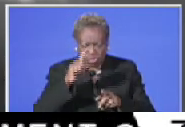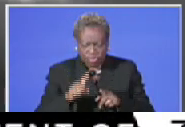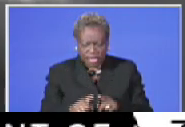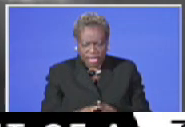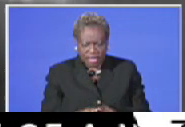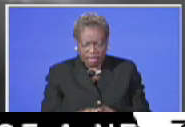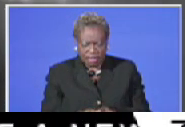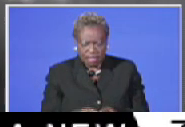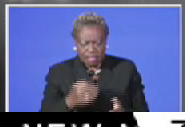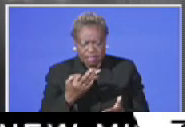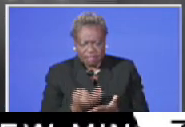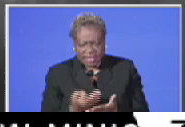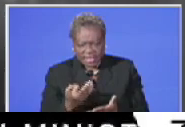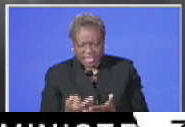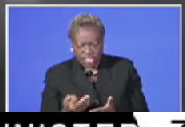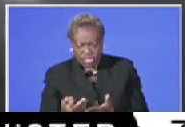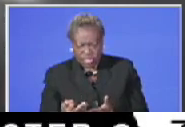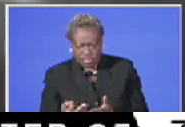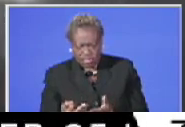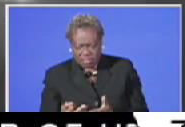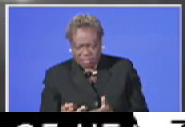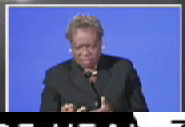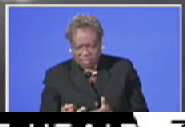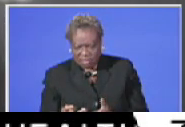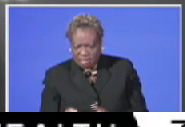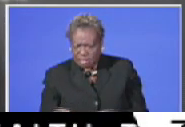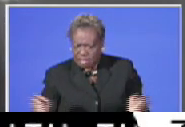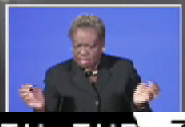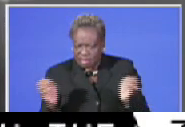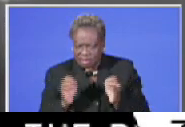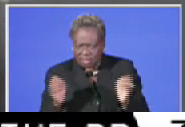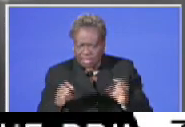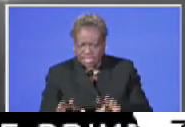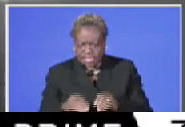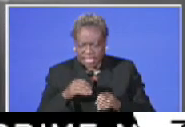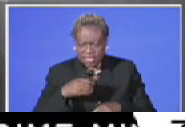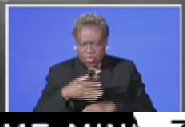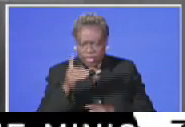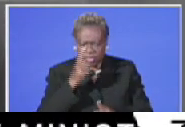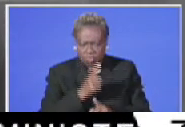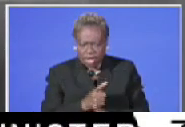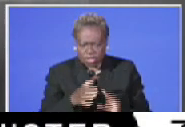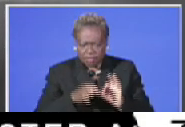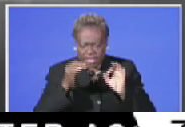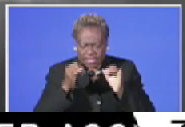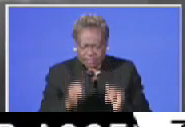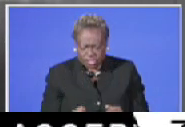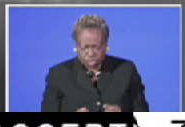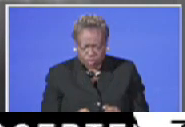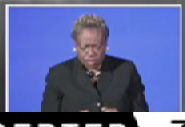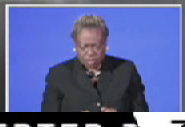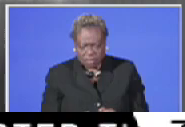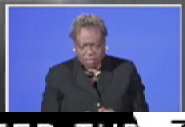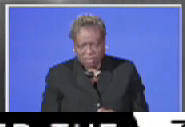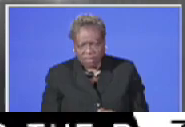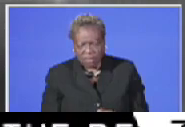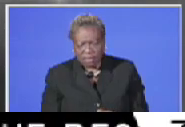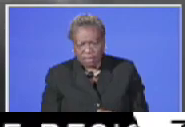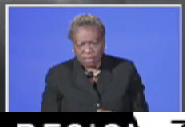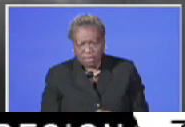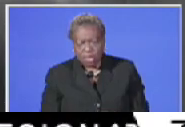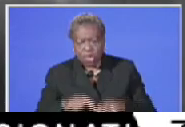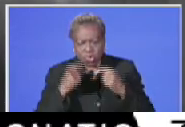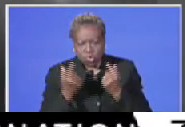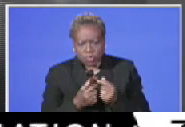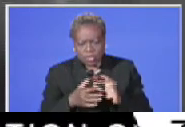the Financial Action Task Force. But nothing takes away the right of individual countries or individual